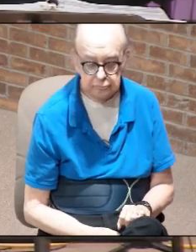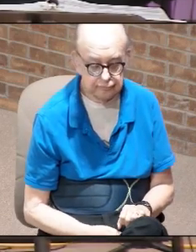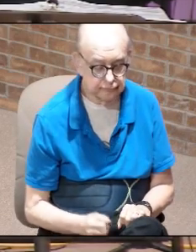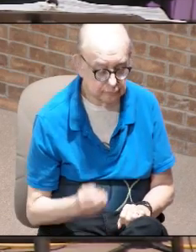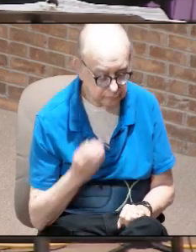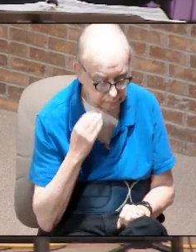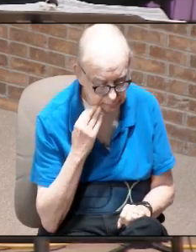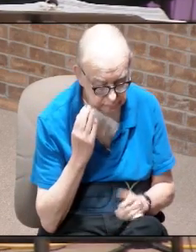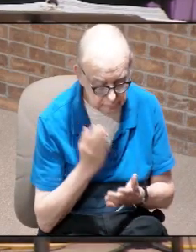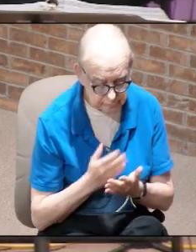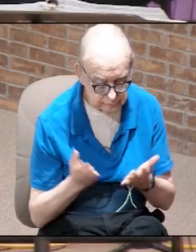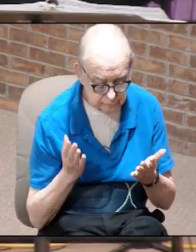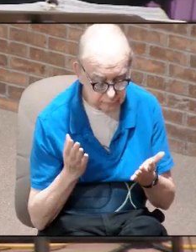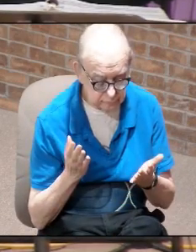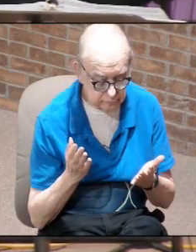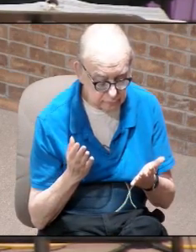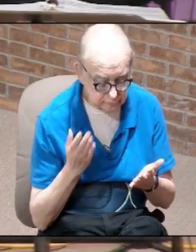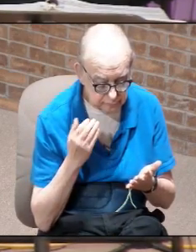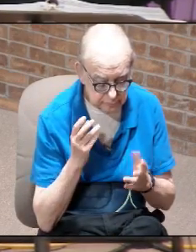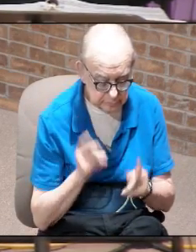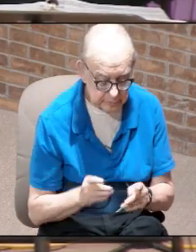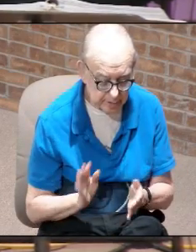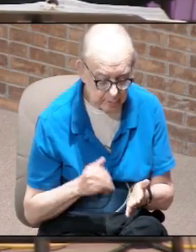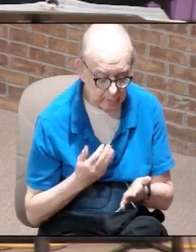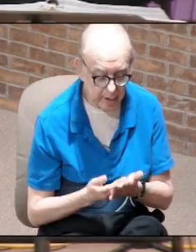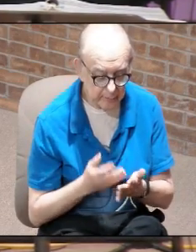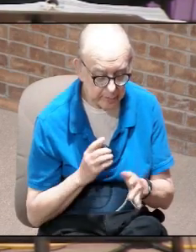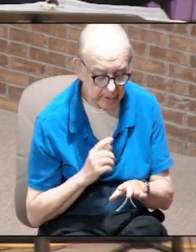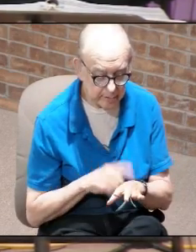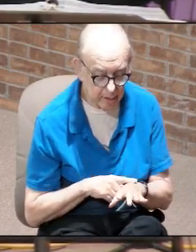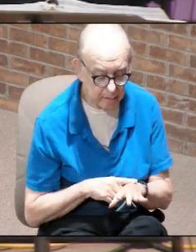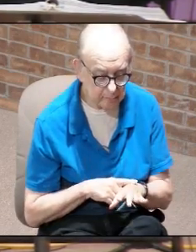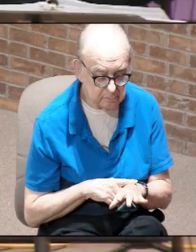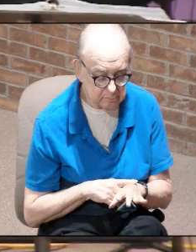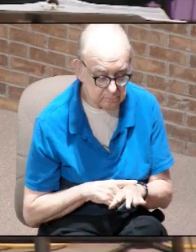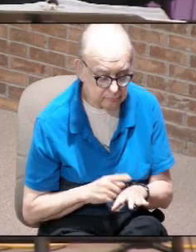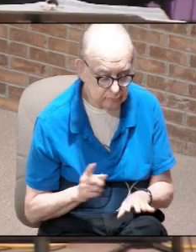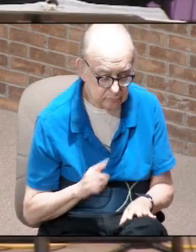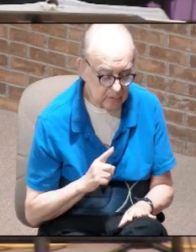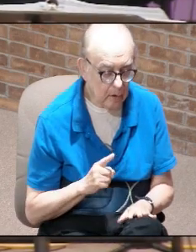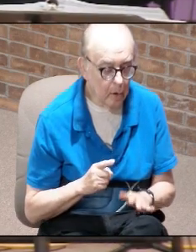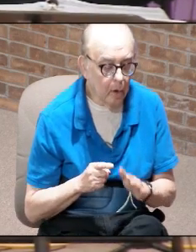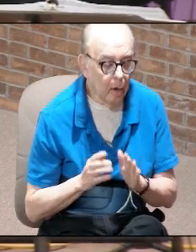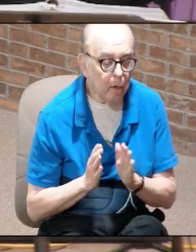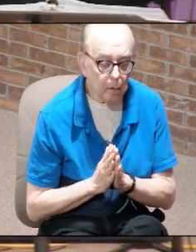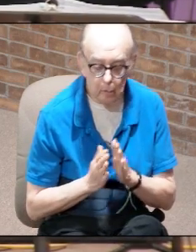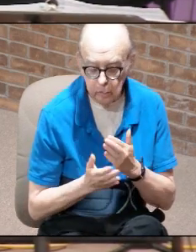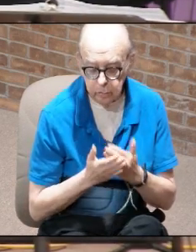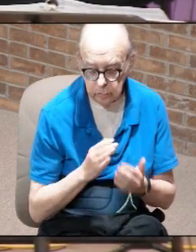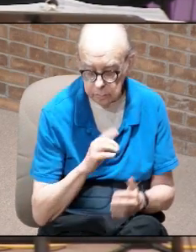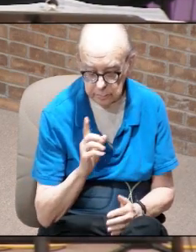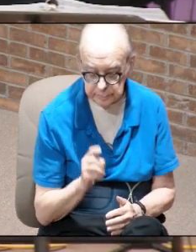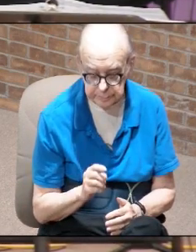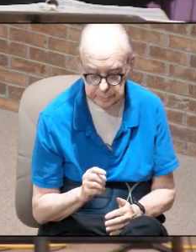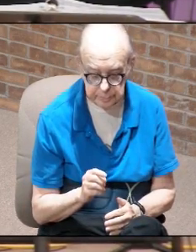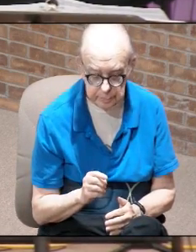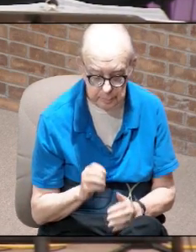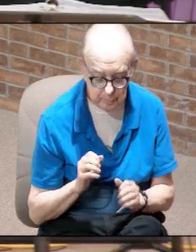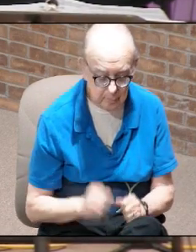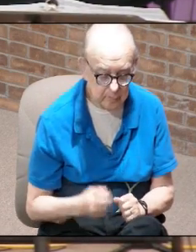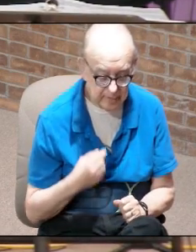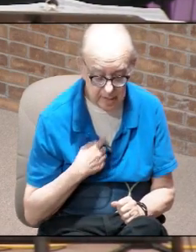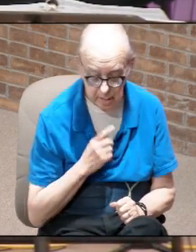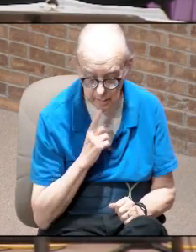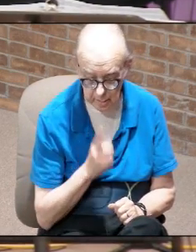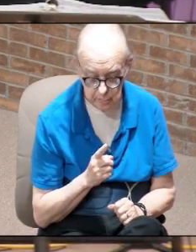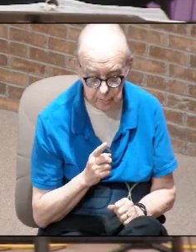I think every one of us have come to this place where we ask this simple question: can I